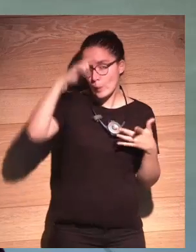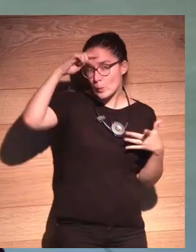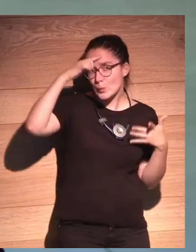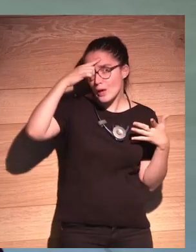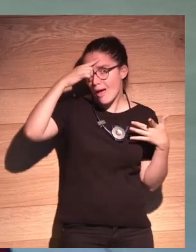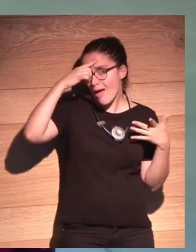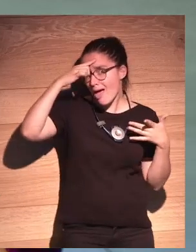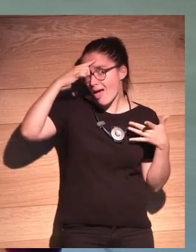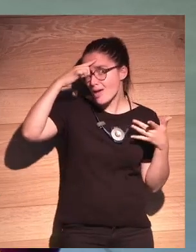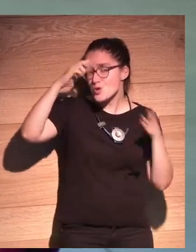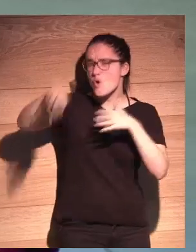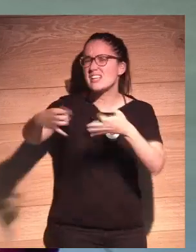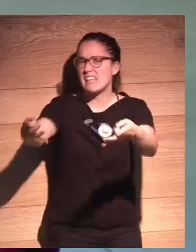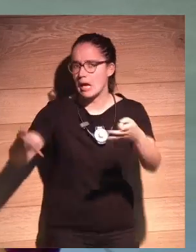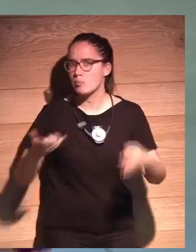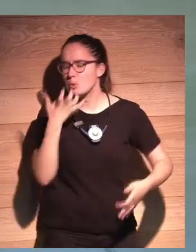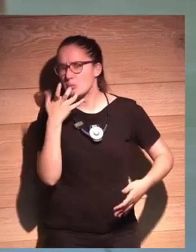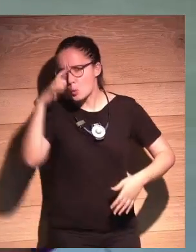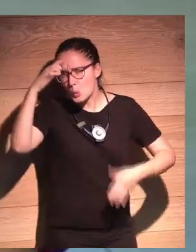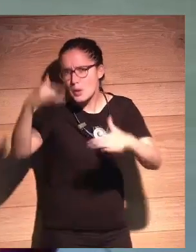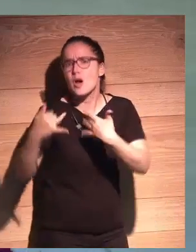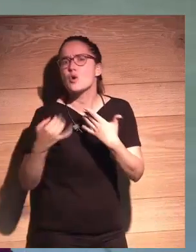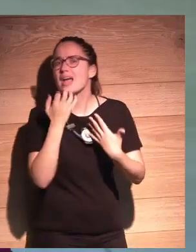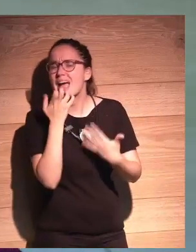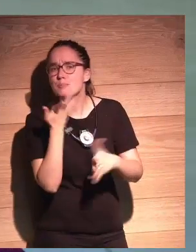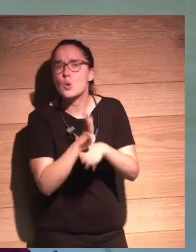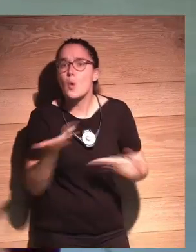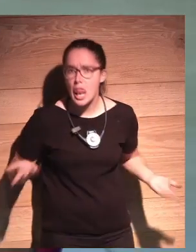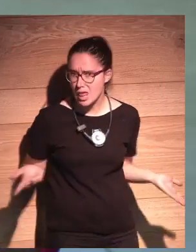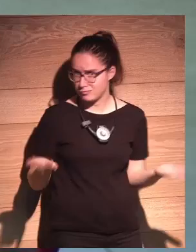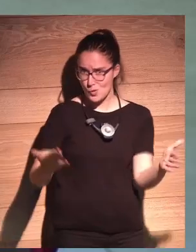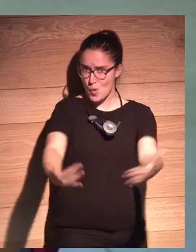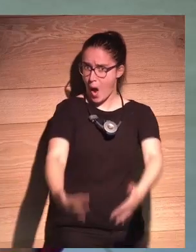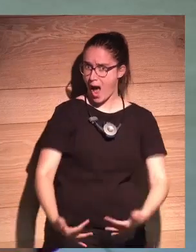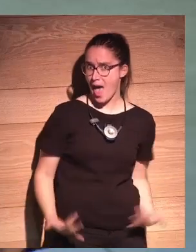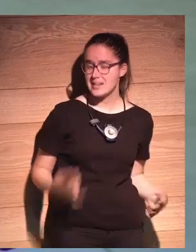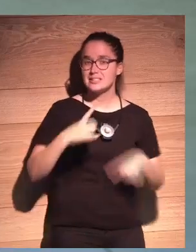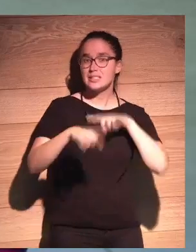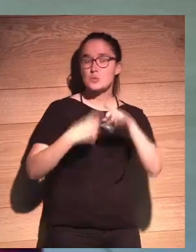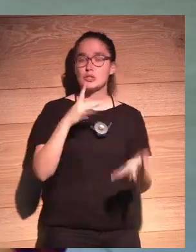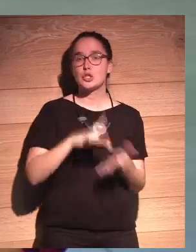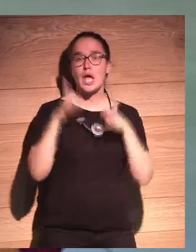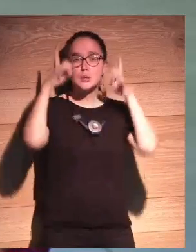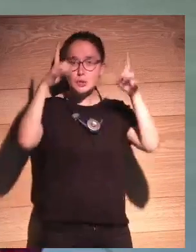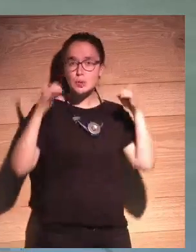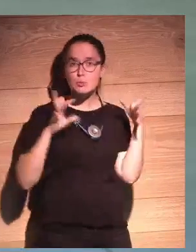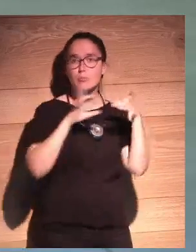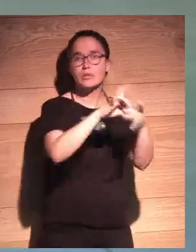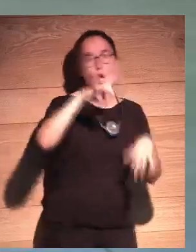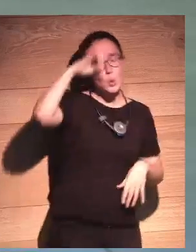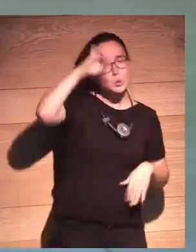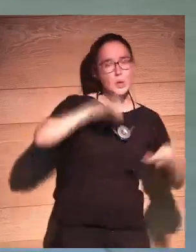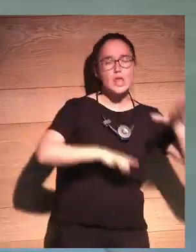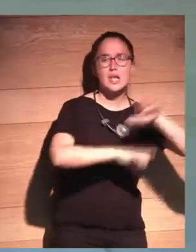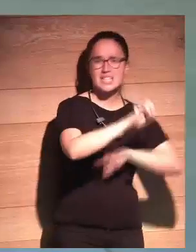So what is not culture? Everything is culture. And then we have other